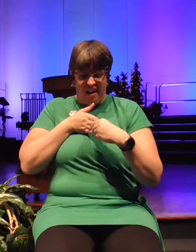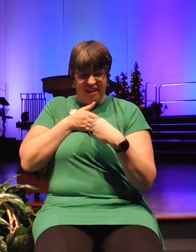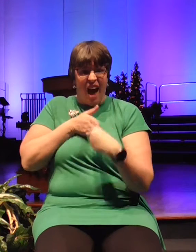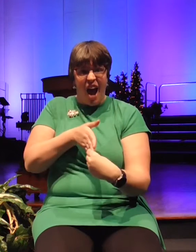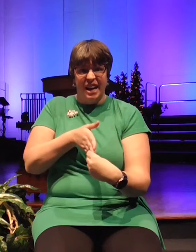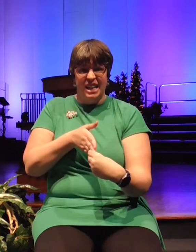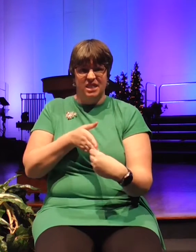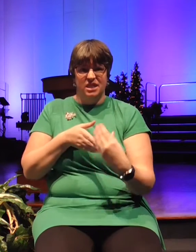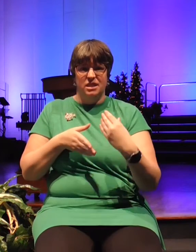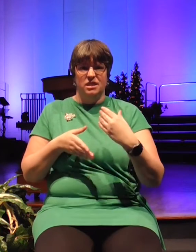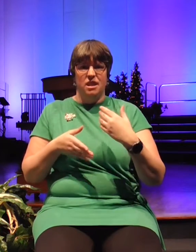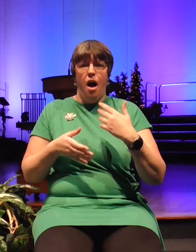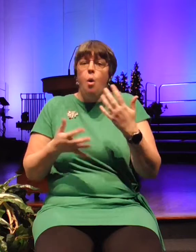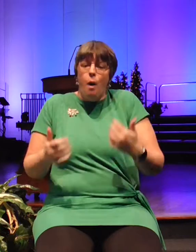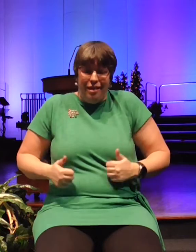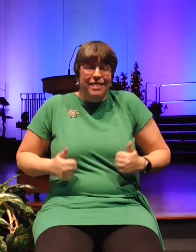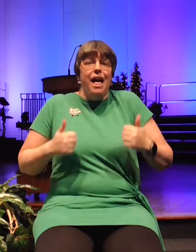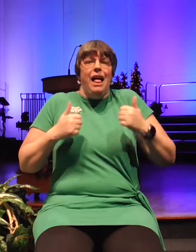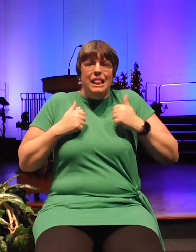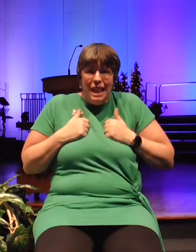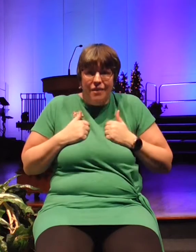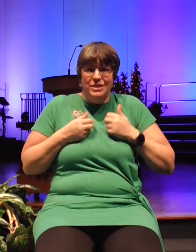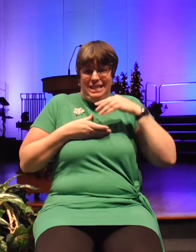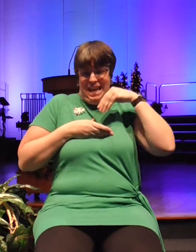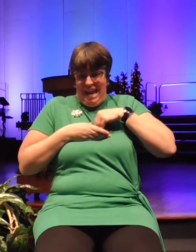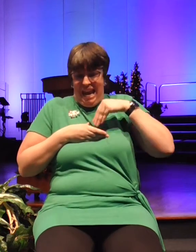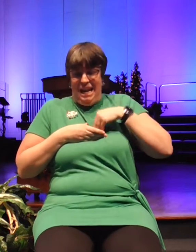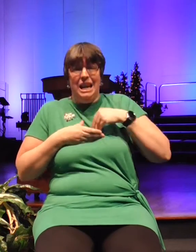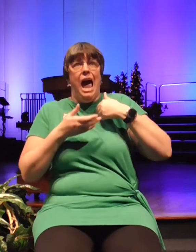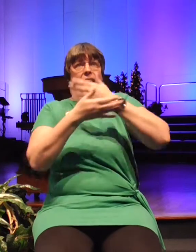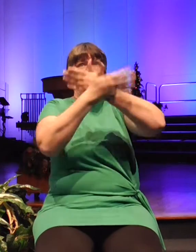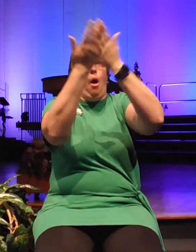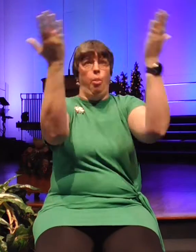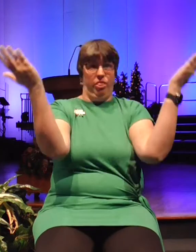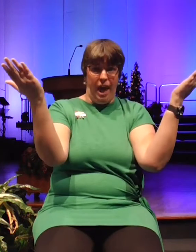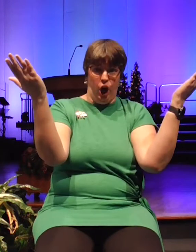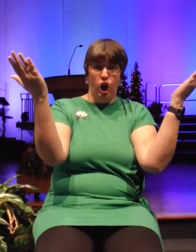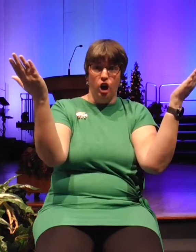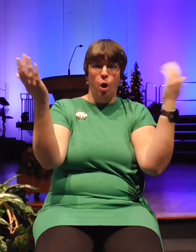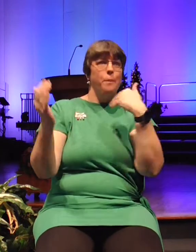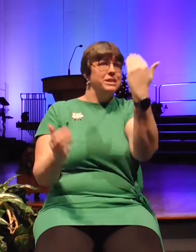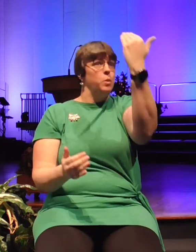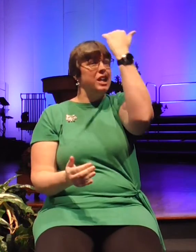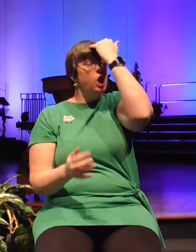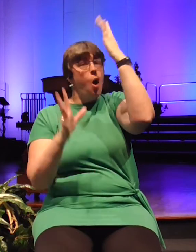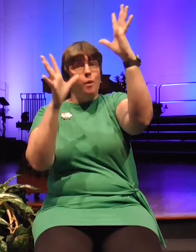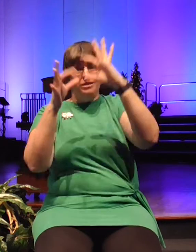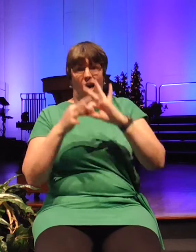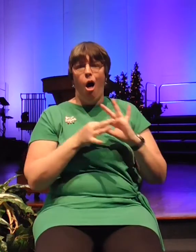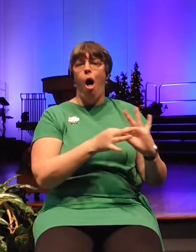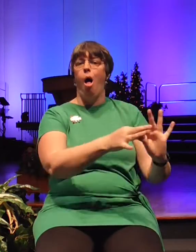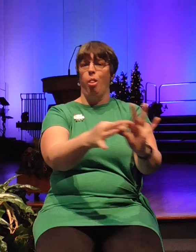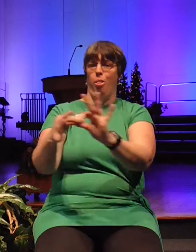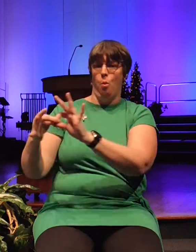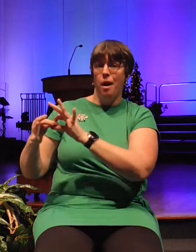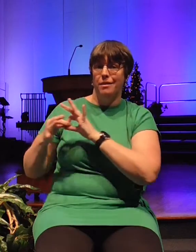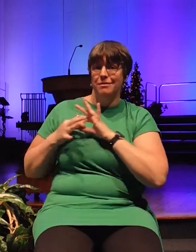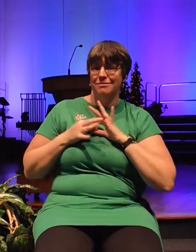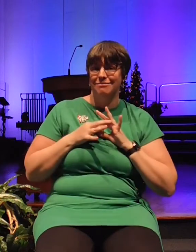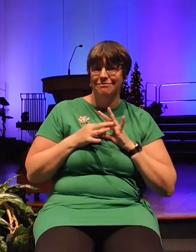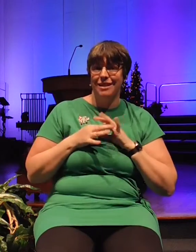and the guidance that lives in the realm of what appears to be other. For we know that it is all one. That